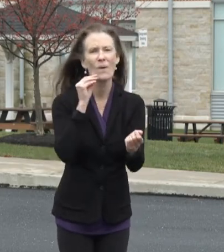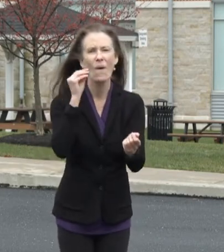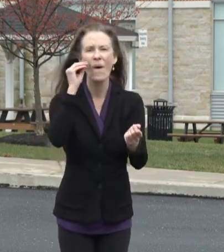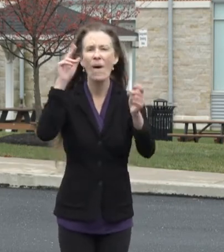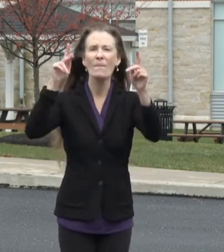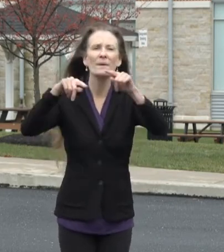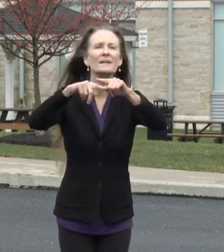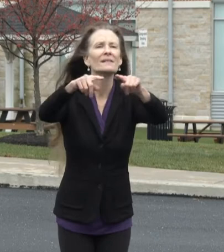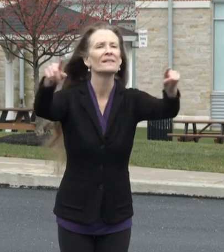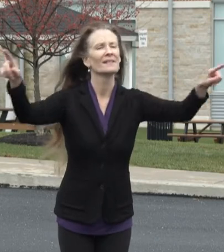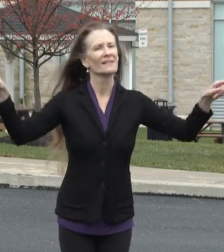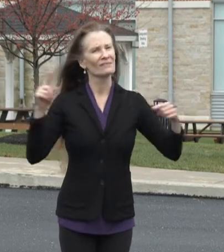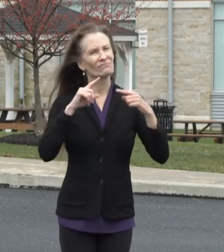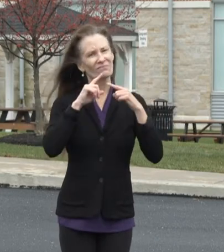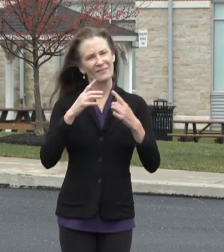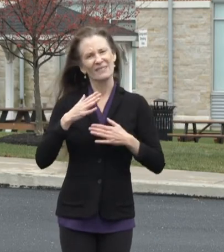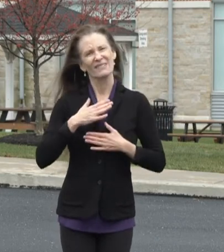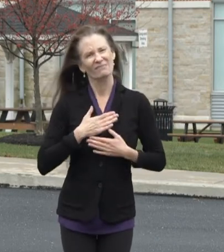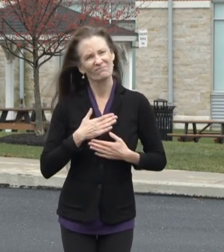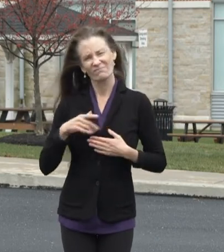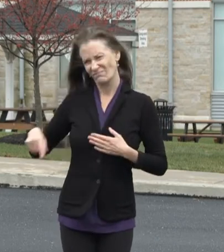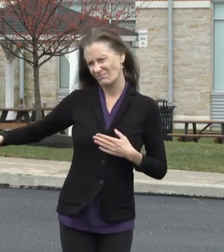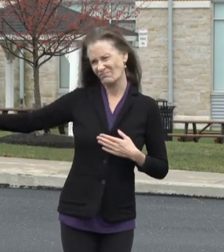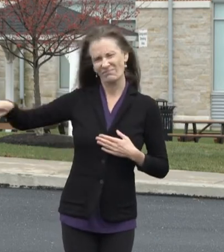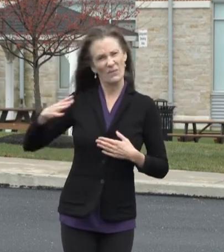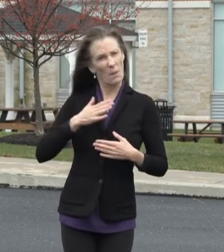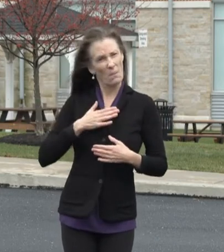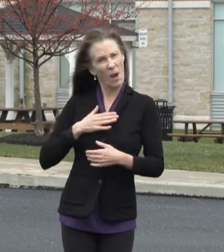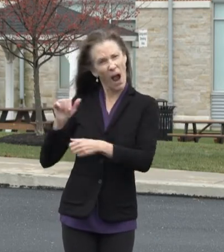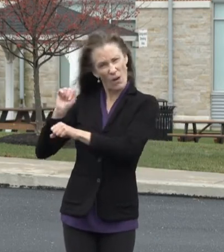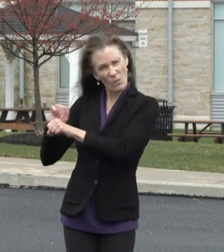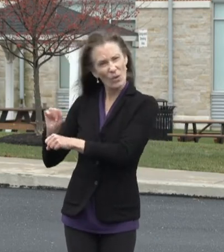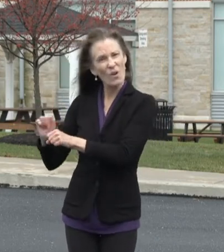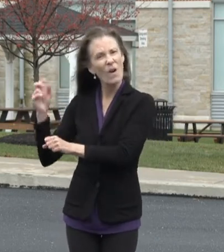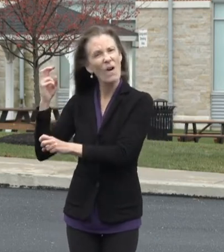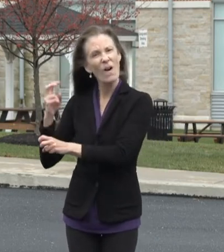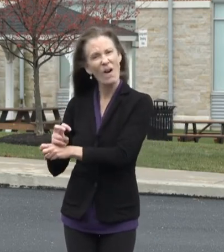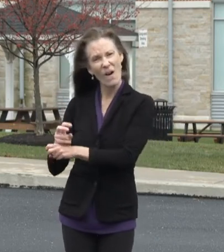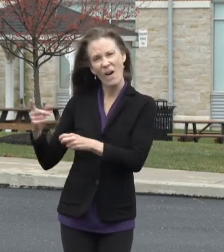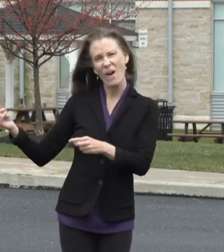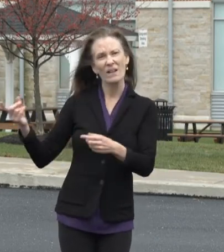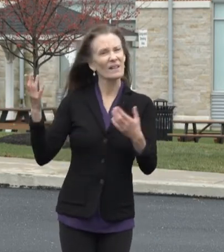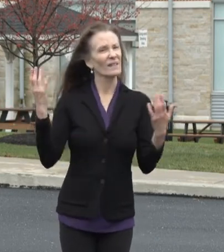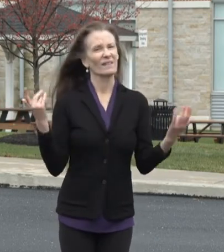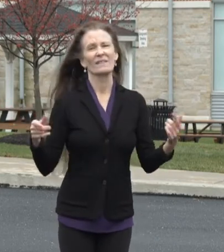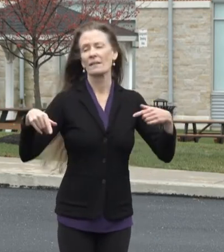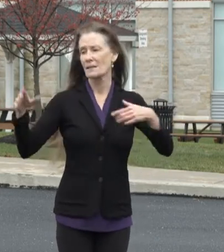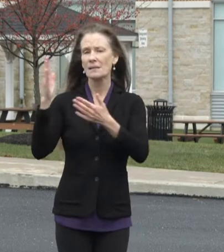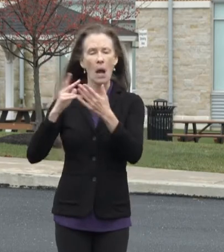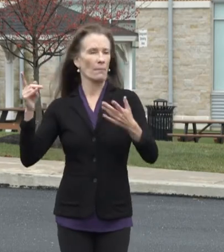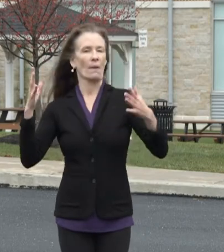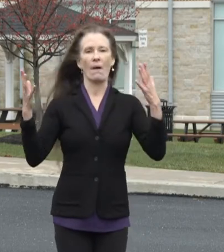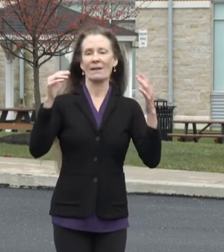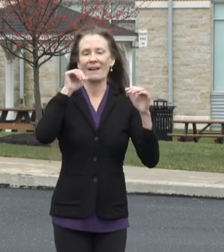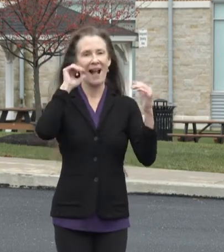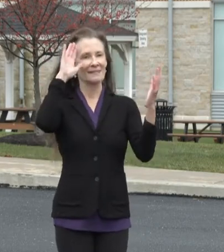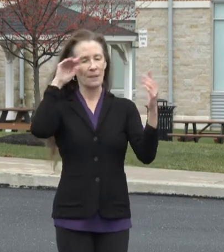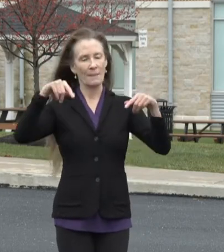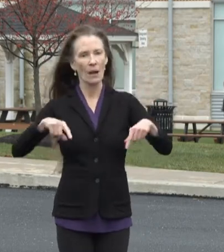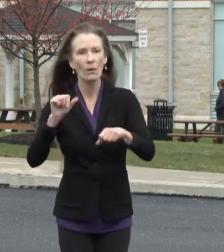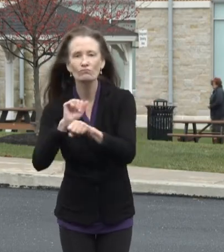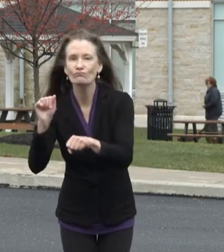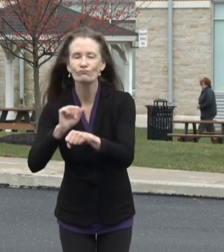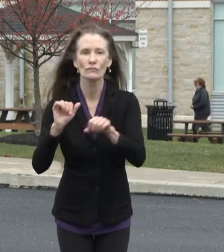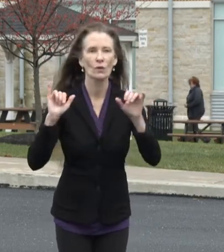that this is a job the National Guard never expected to have. We have responded over the years to multiple times